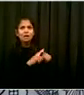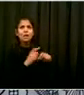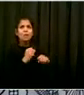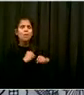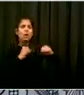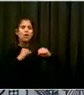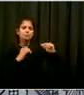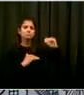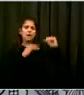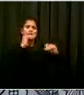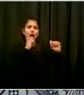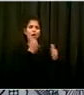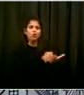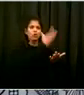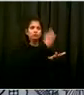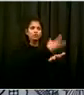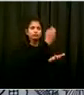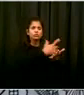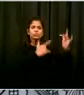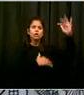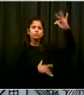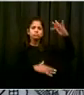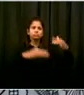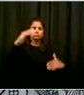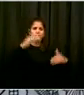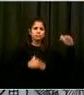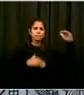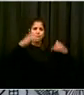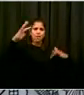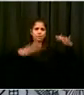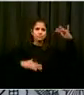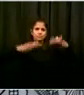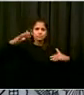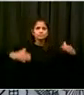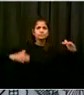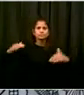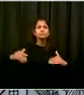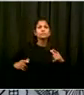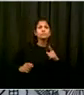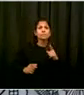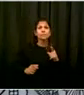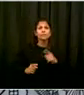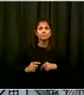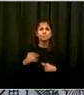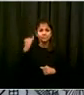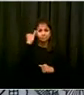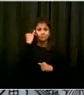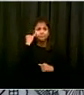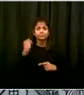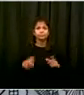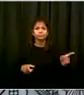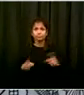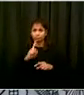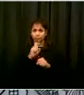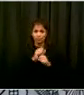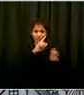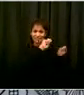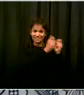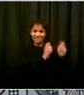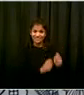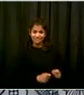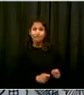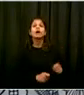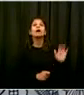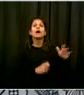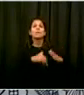an opportunity to help ensure that there will be jobs in the community in terms of retail, which is an area that has really